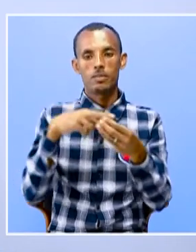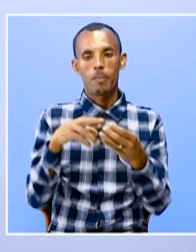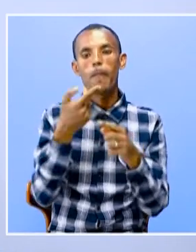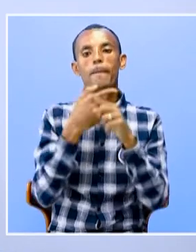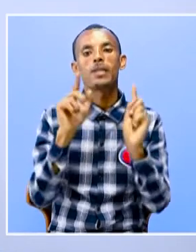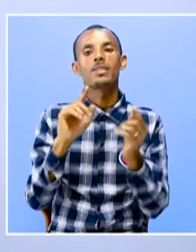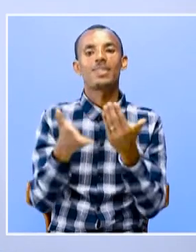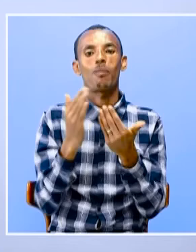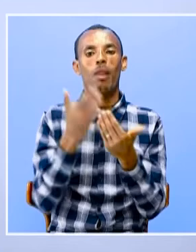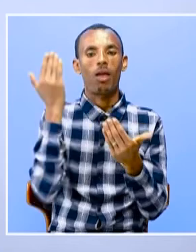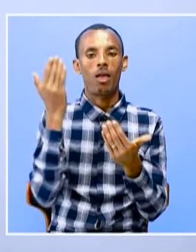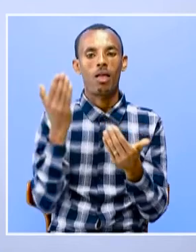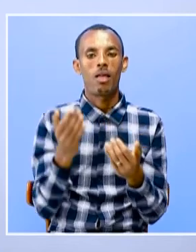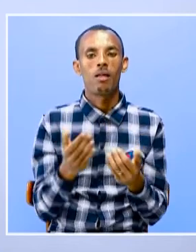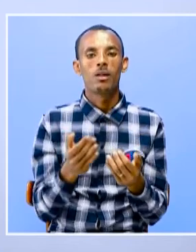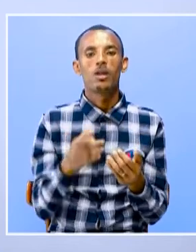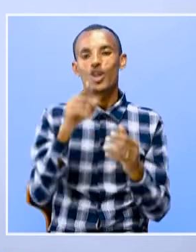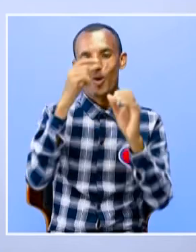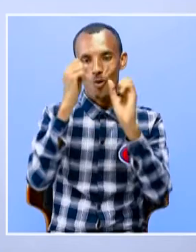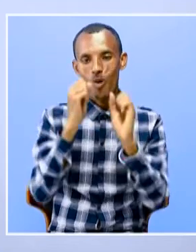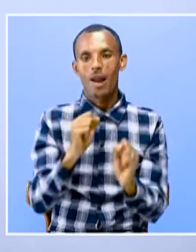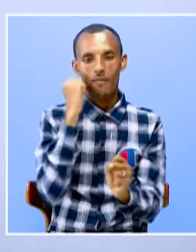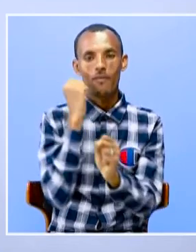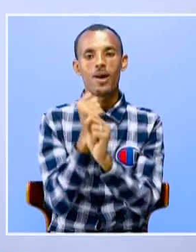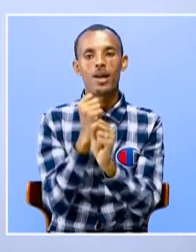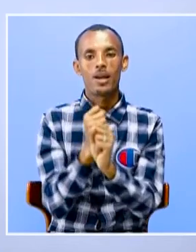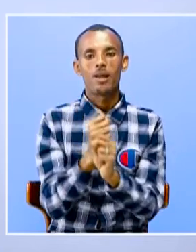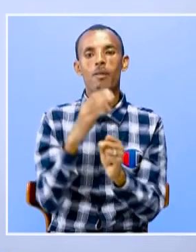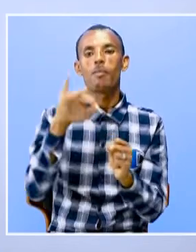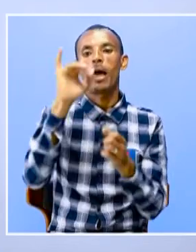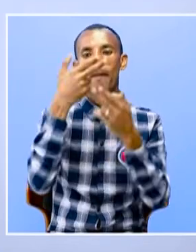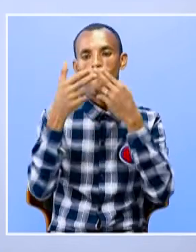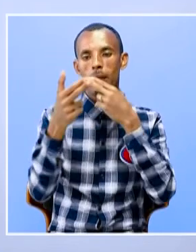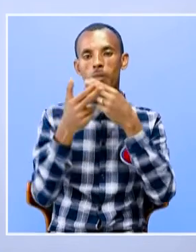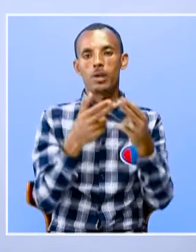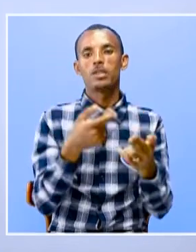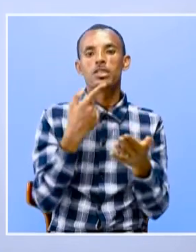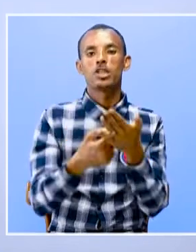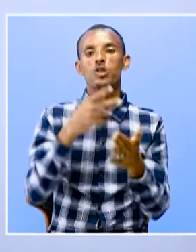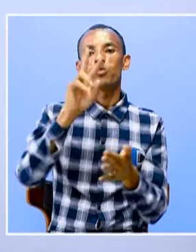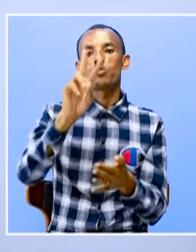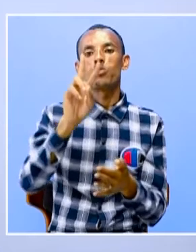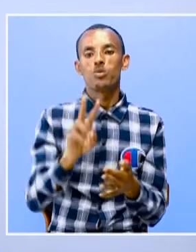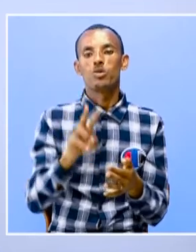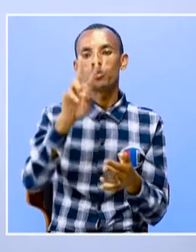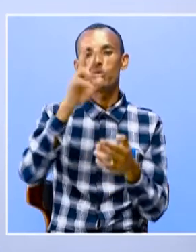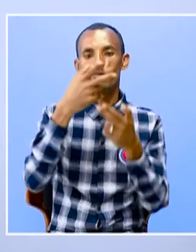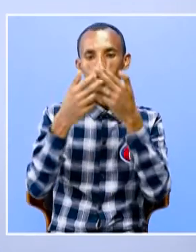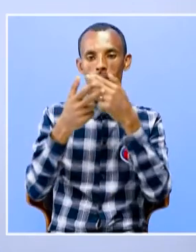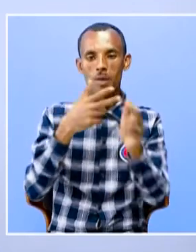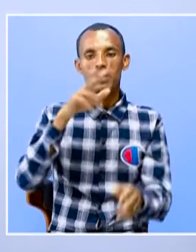But simply you can find by multiplying these two. 2 times 3 gives